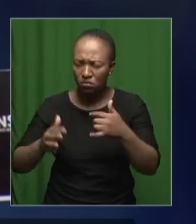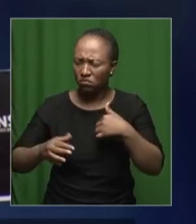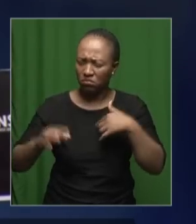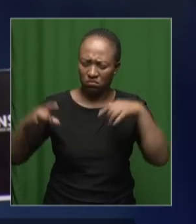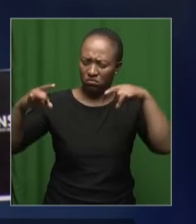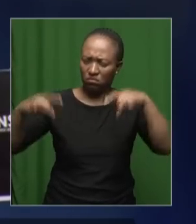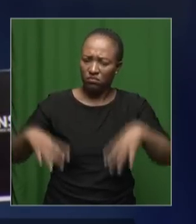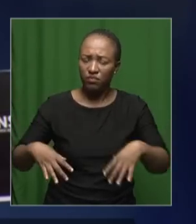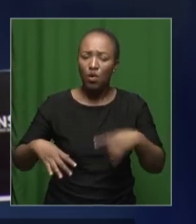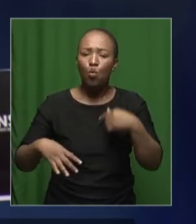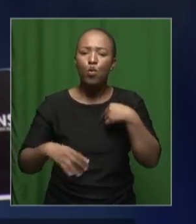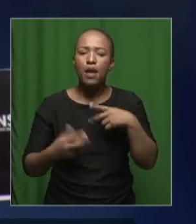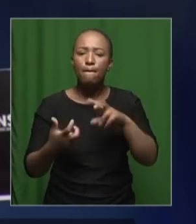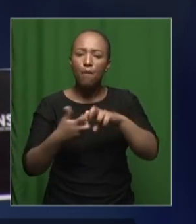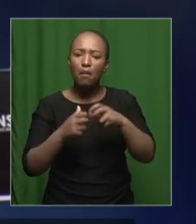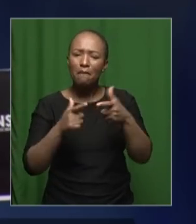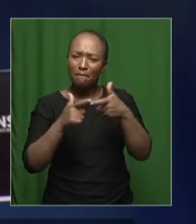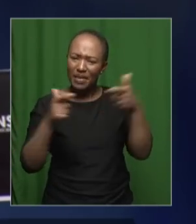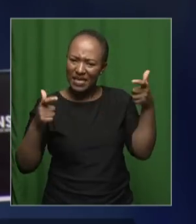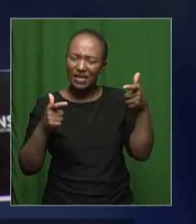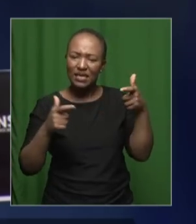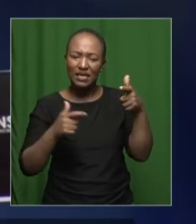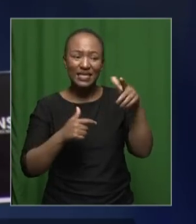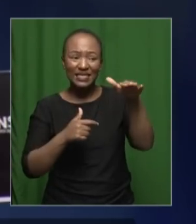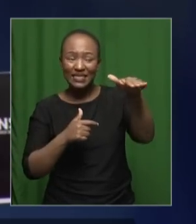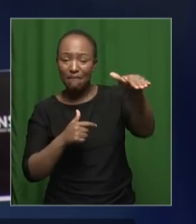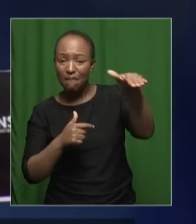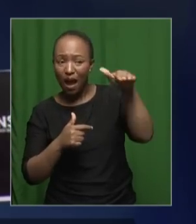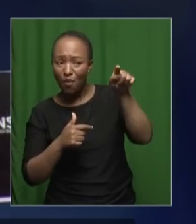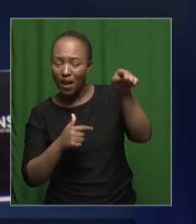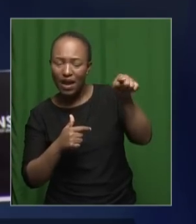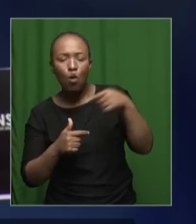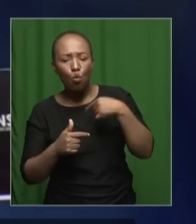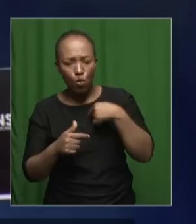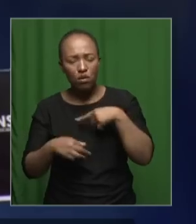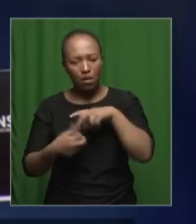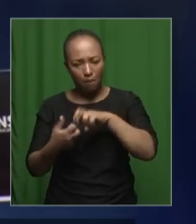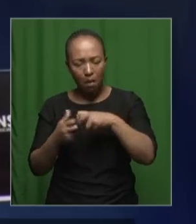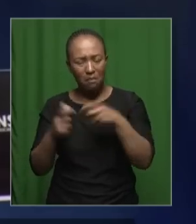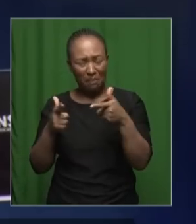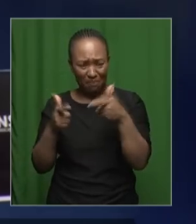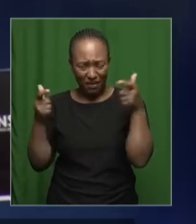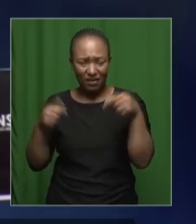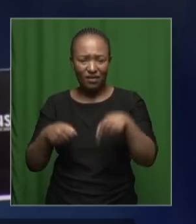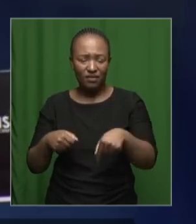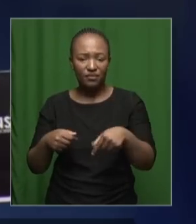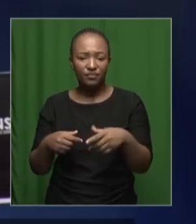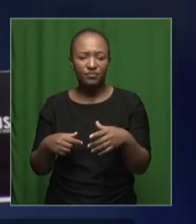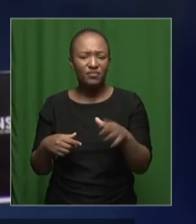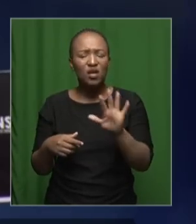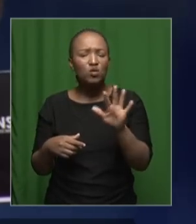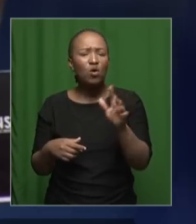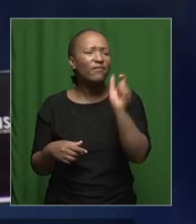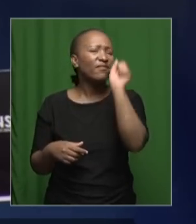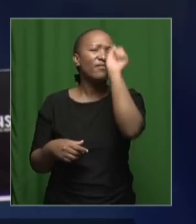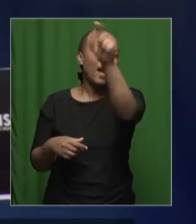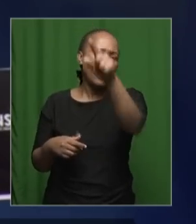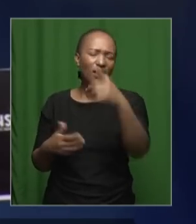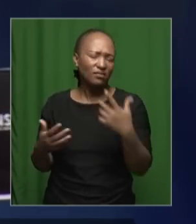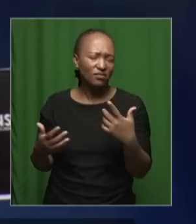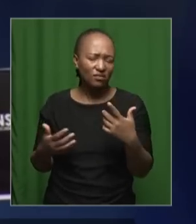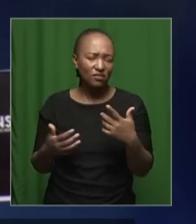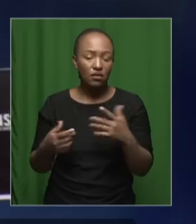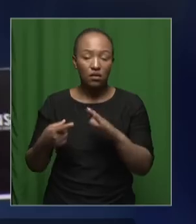Zimbabwe. We've got bigger problems than every country in Africa. Just don't go far. Just go with